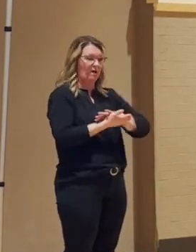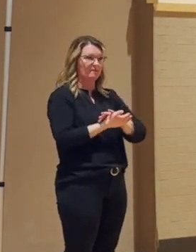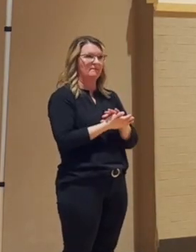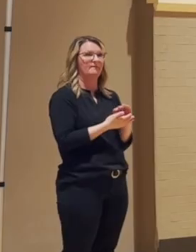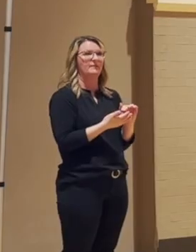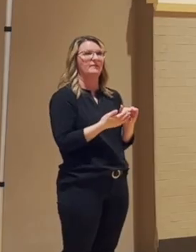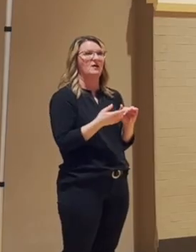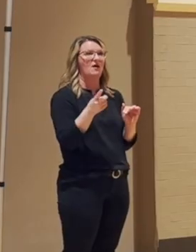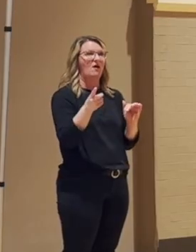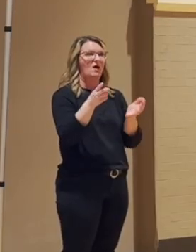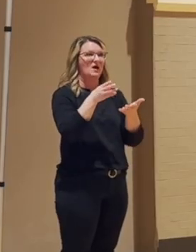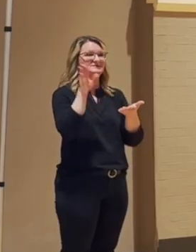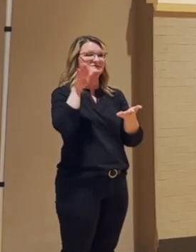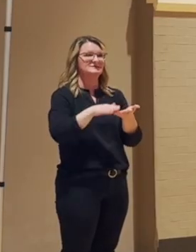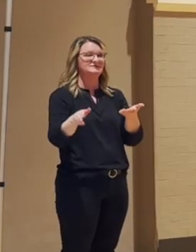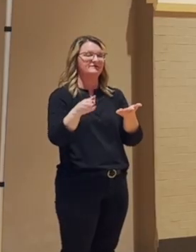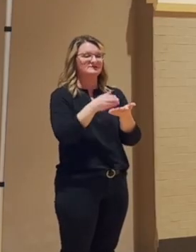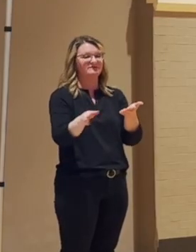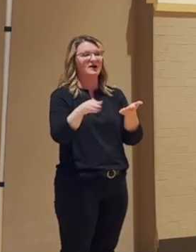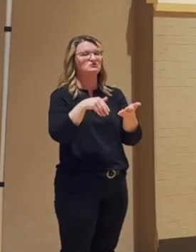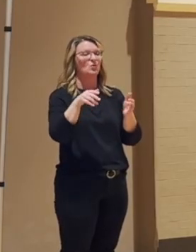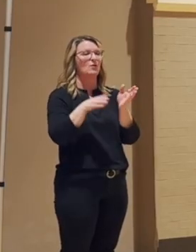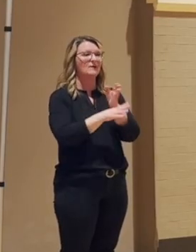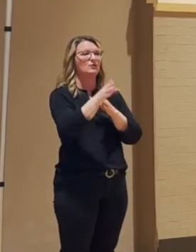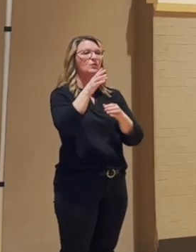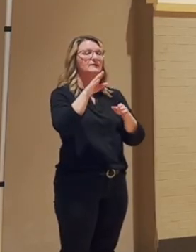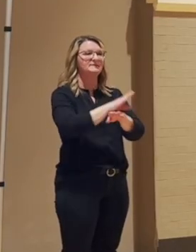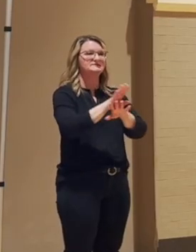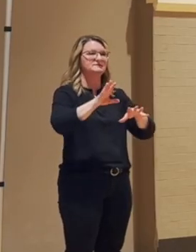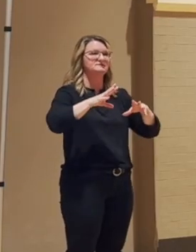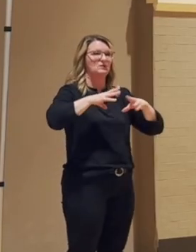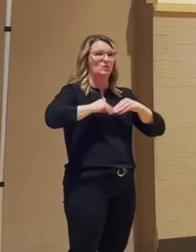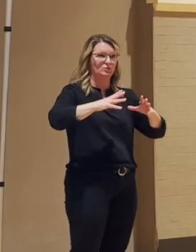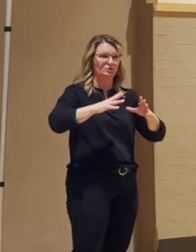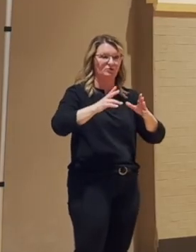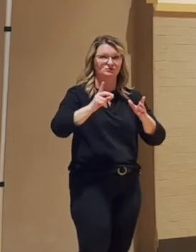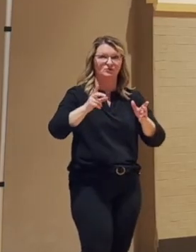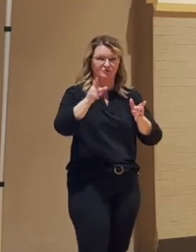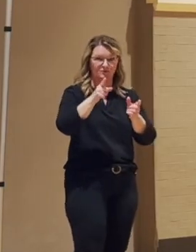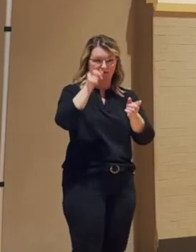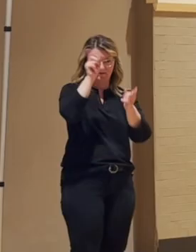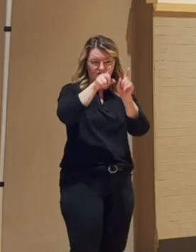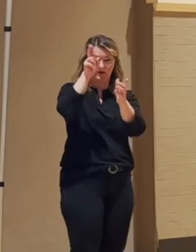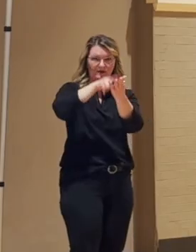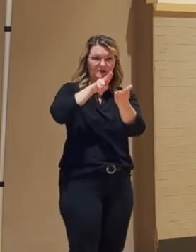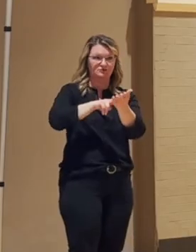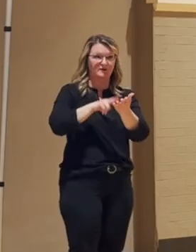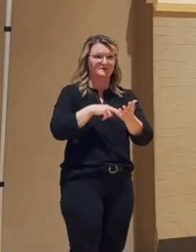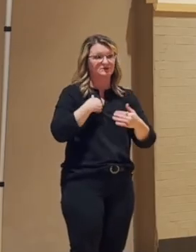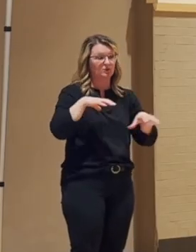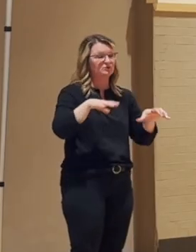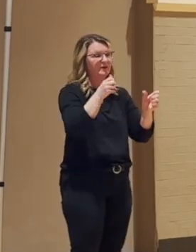a disadvantaged minority or women-owned business enterprise, so that they could get future work. So we're doing everything,